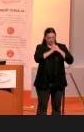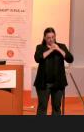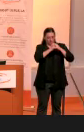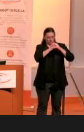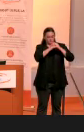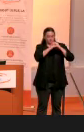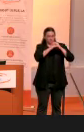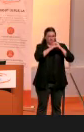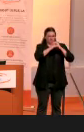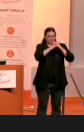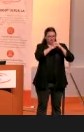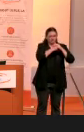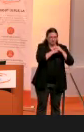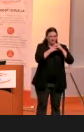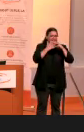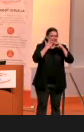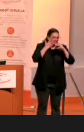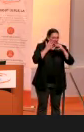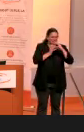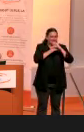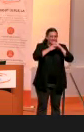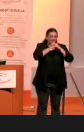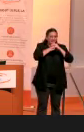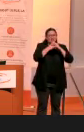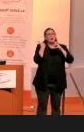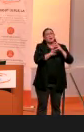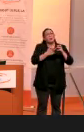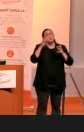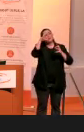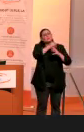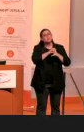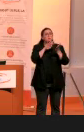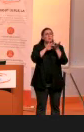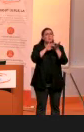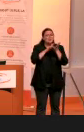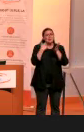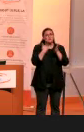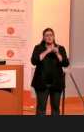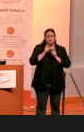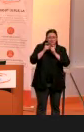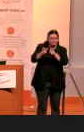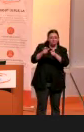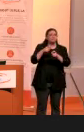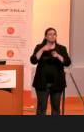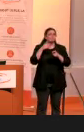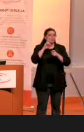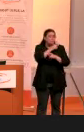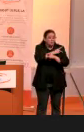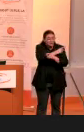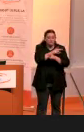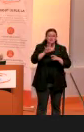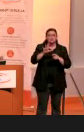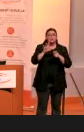was that even though we think of some of our medications like cyclophosphamide or Cytoxan or prednisone or